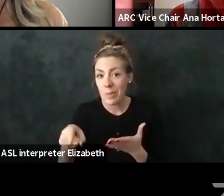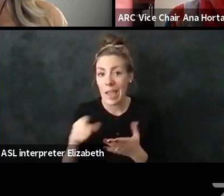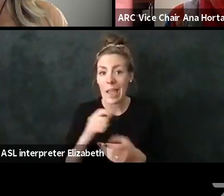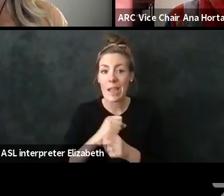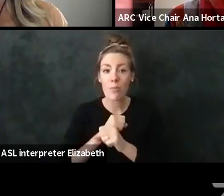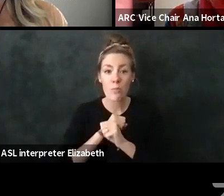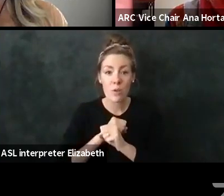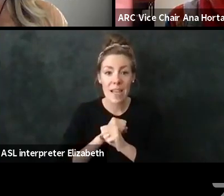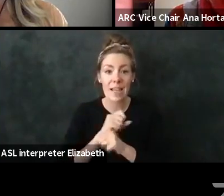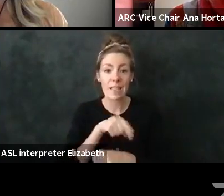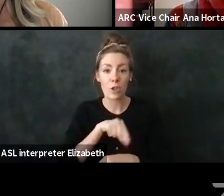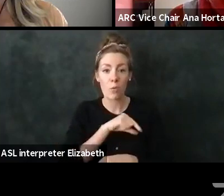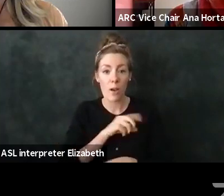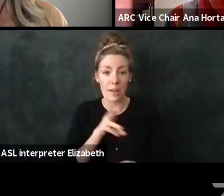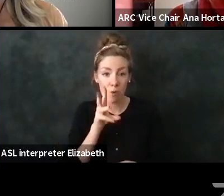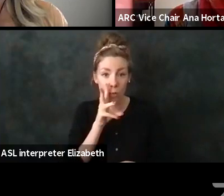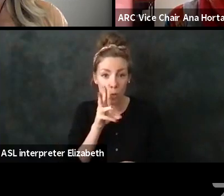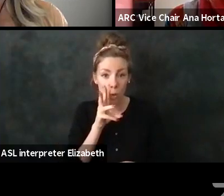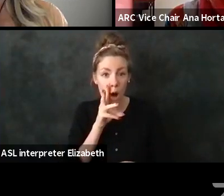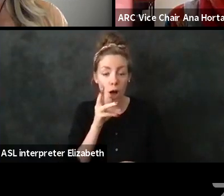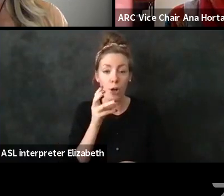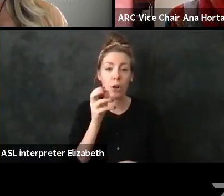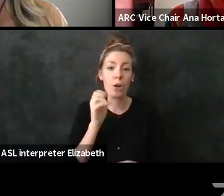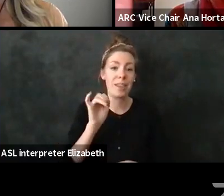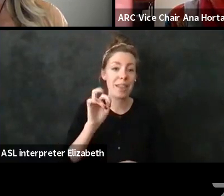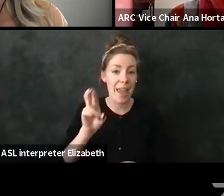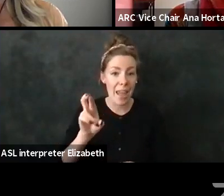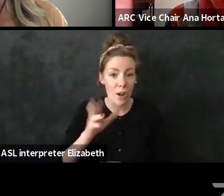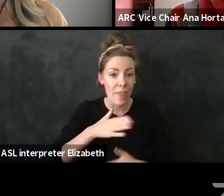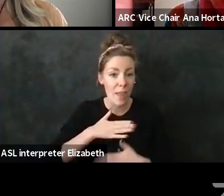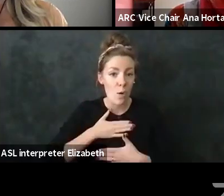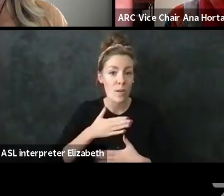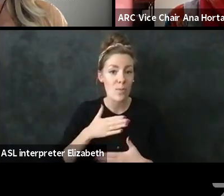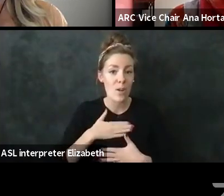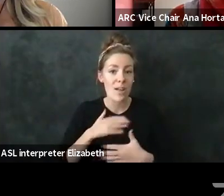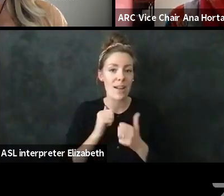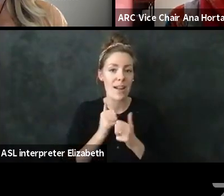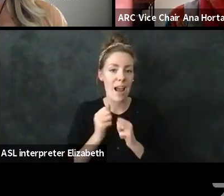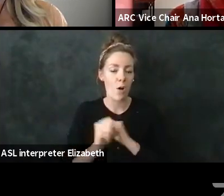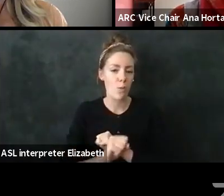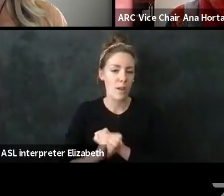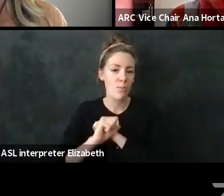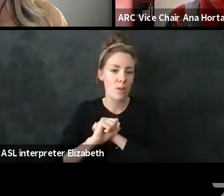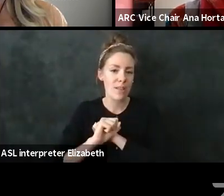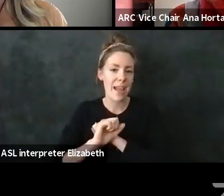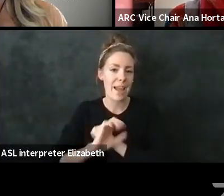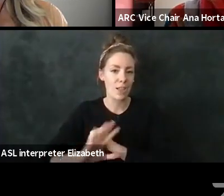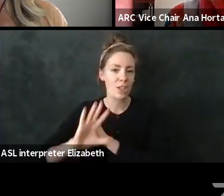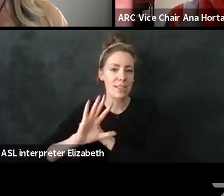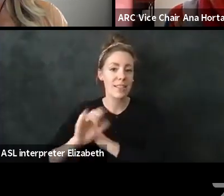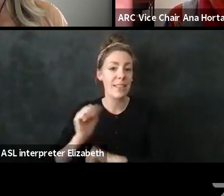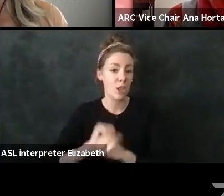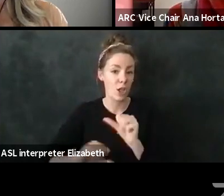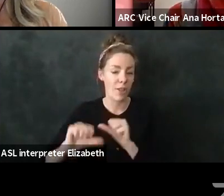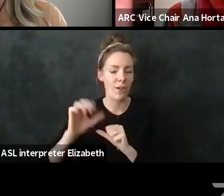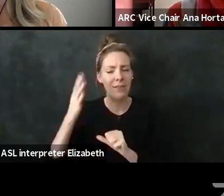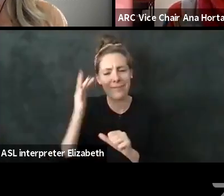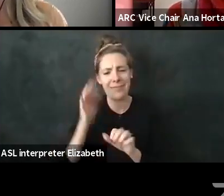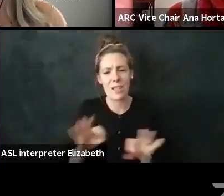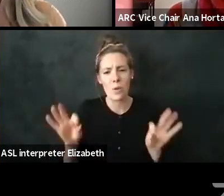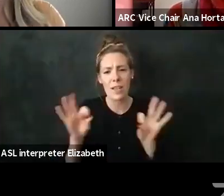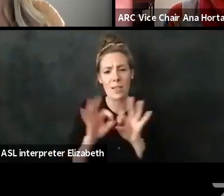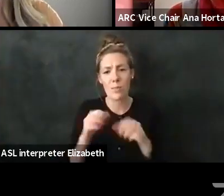the quality of the water that we drink and the air that we breathe and the ways that we keep one another safe and more secure. And that's what makes it so important to